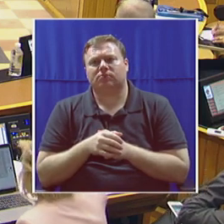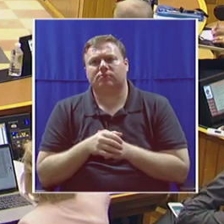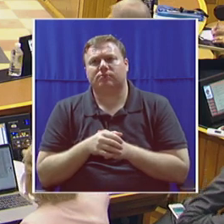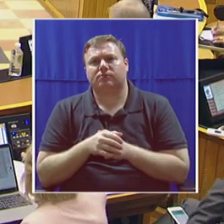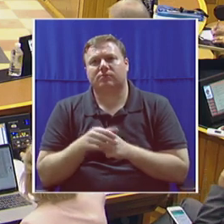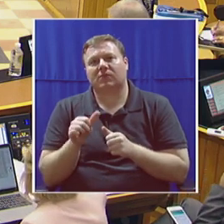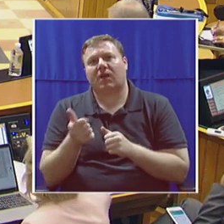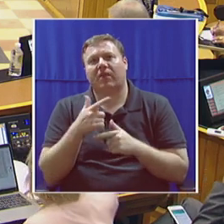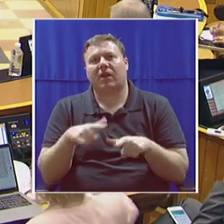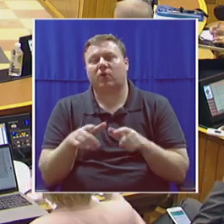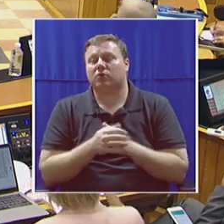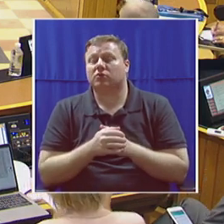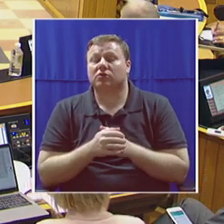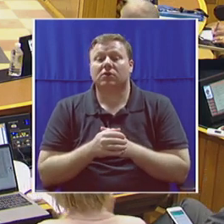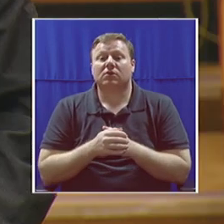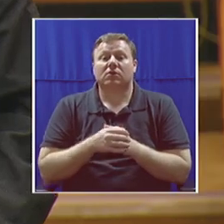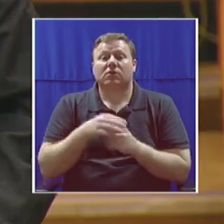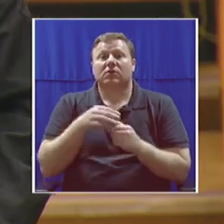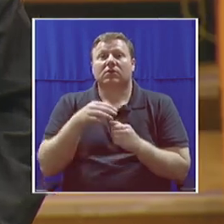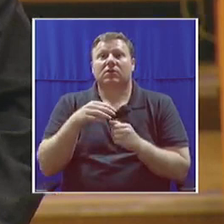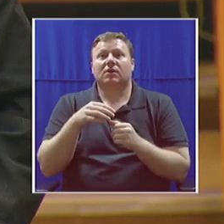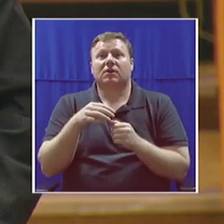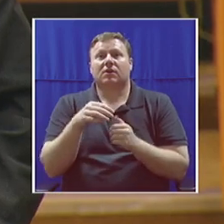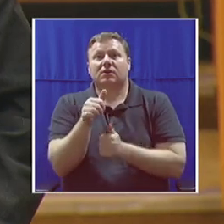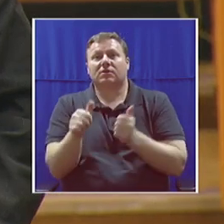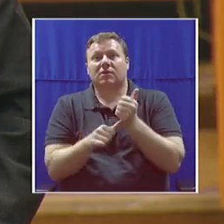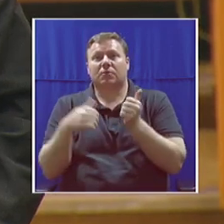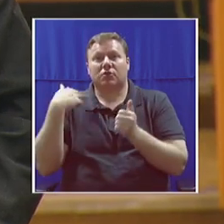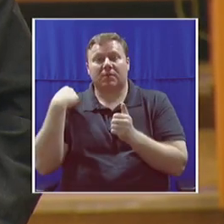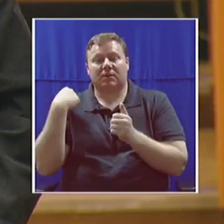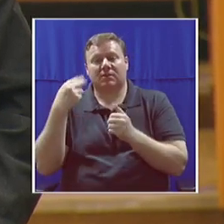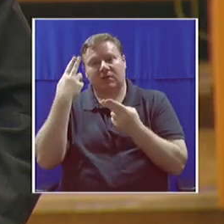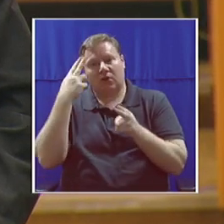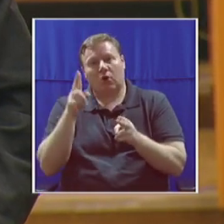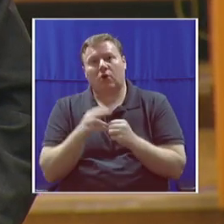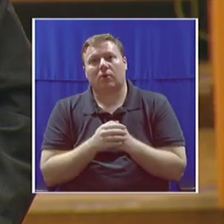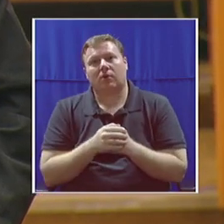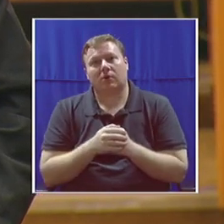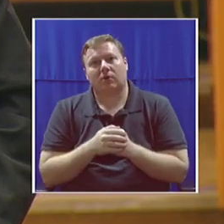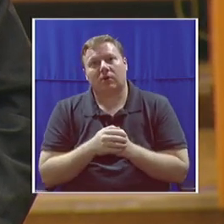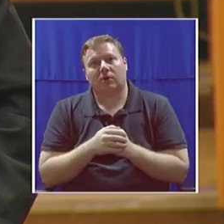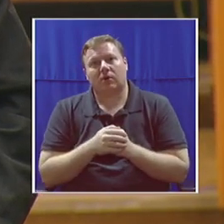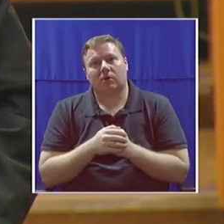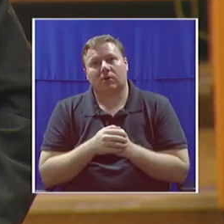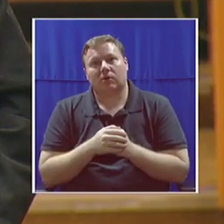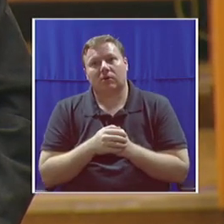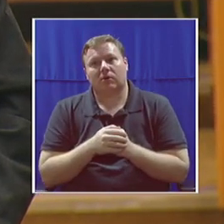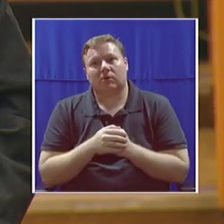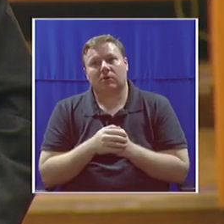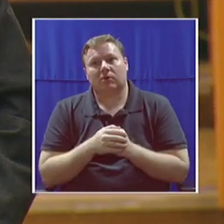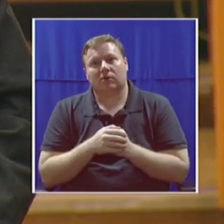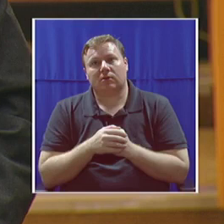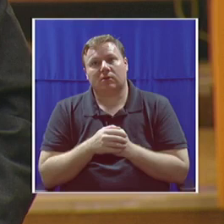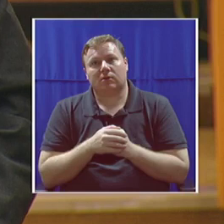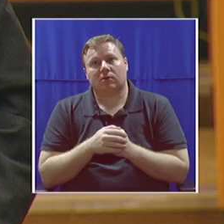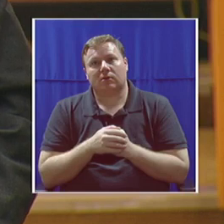chairperson out of the number given uh to your answer if one may make a followup there is a biggest